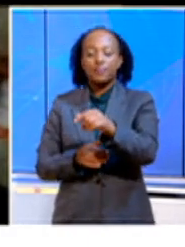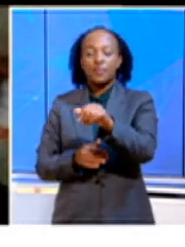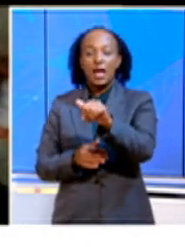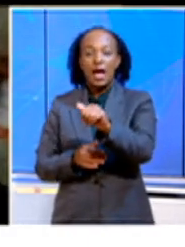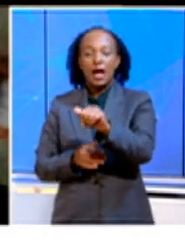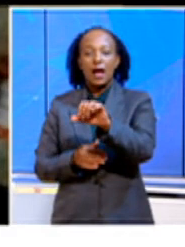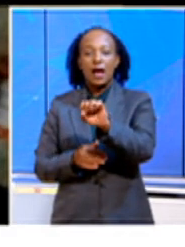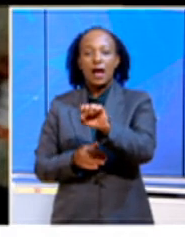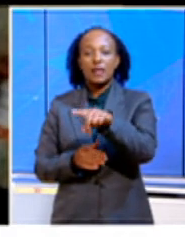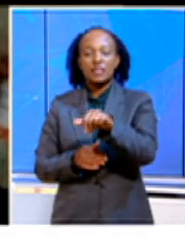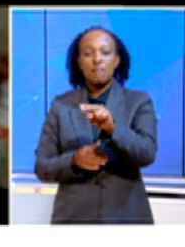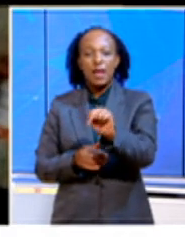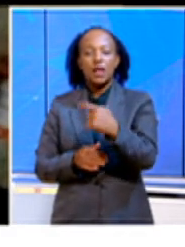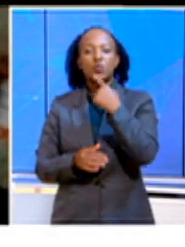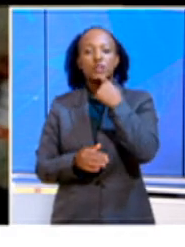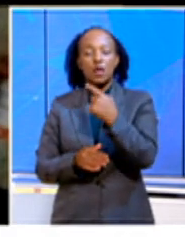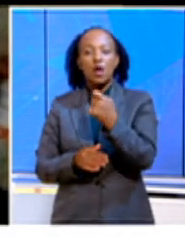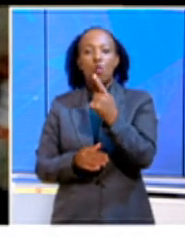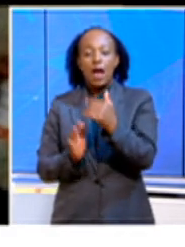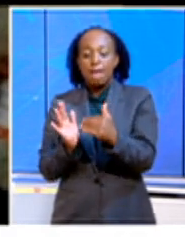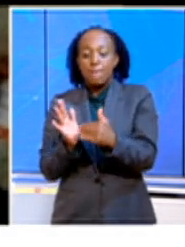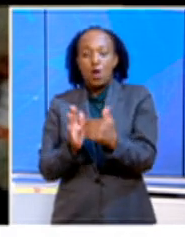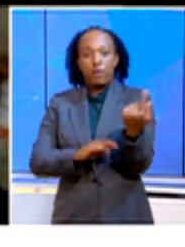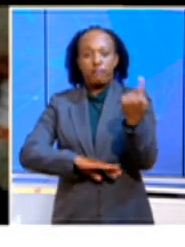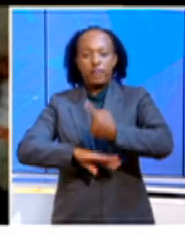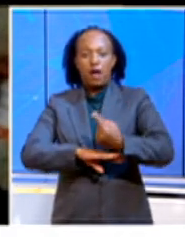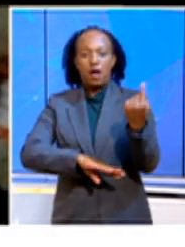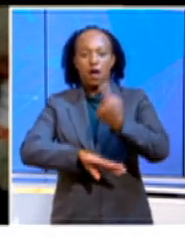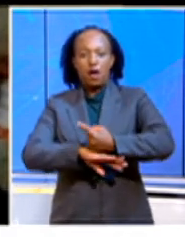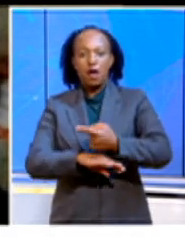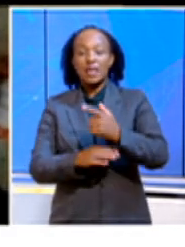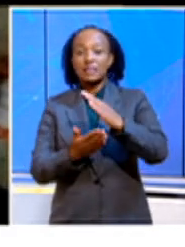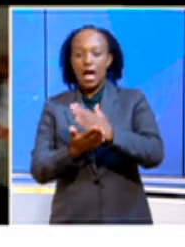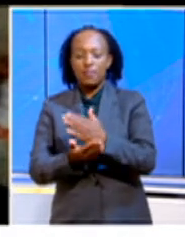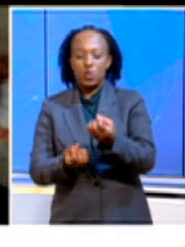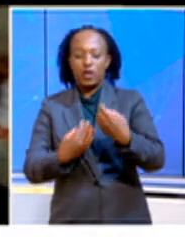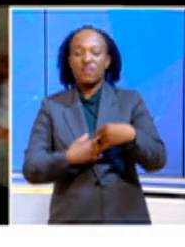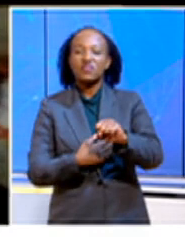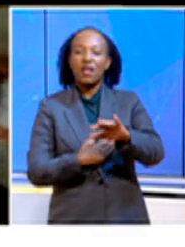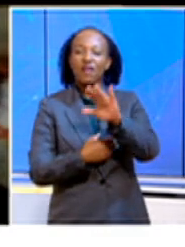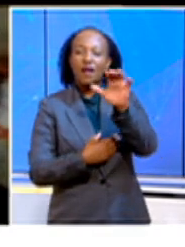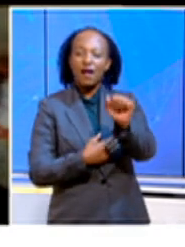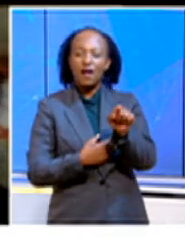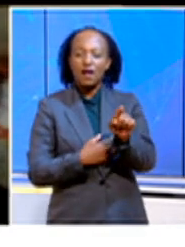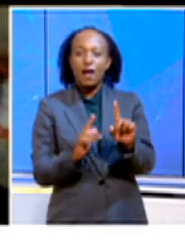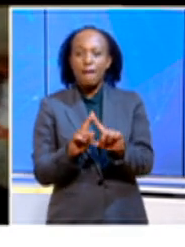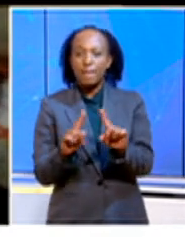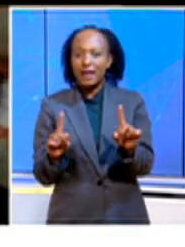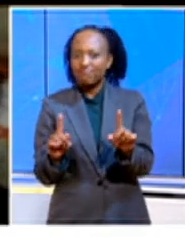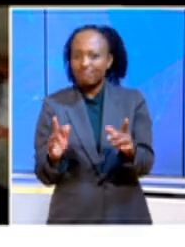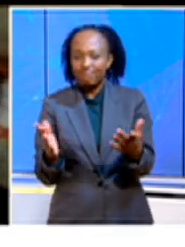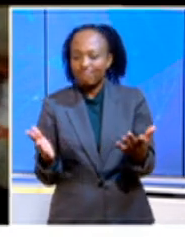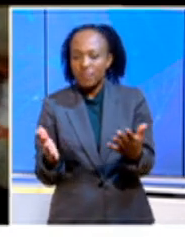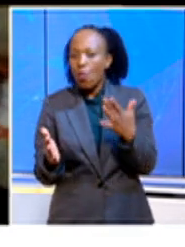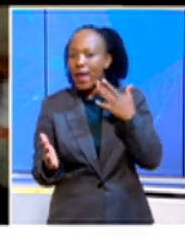production capability will be about 1 million doses a day, and they will give some part of that to South Africa. But it is unclear exactly